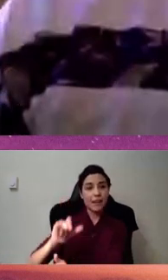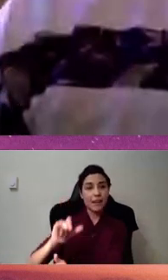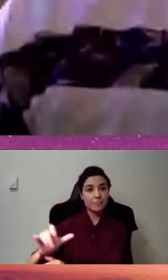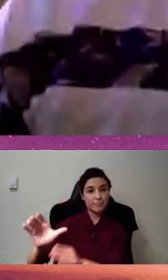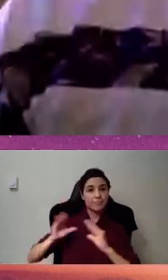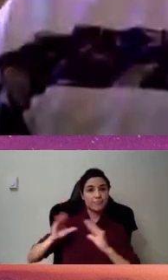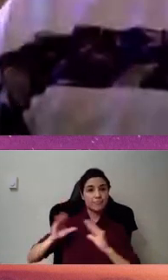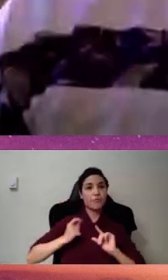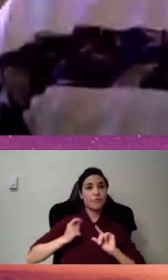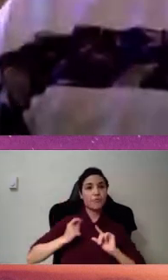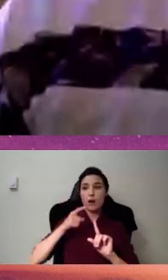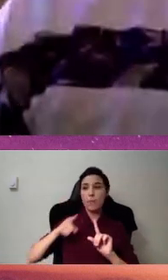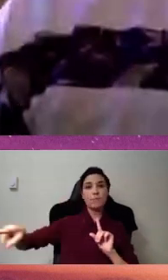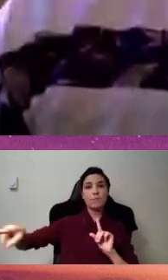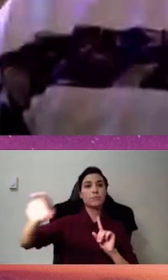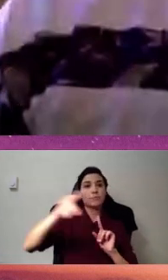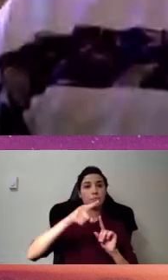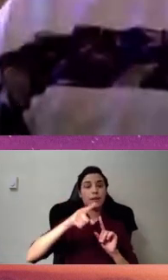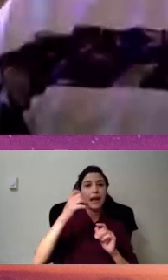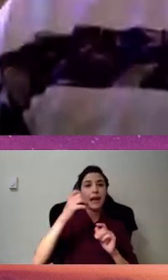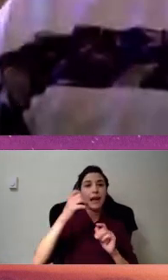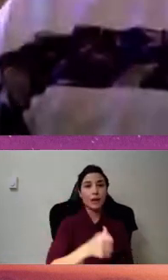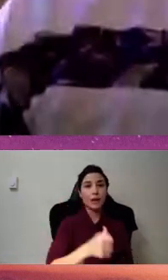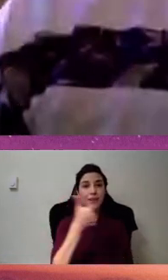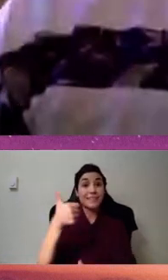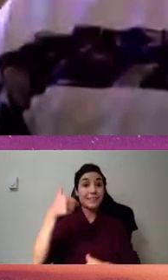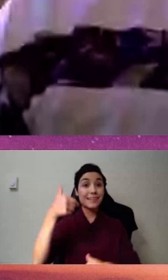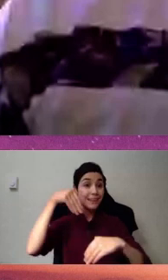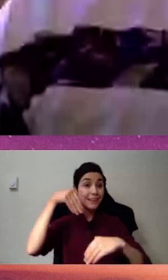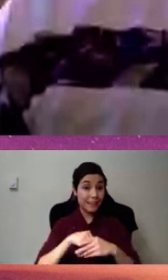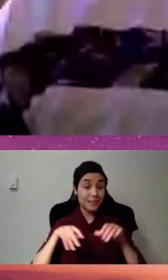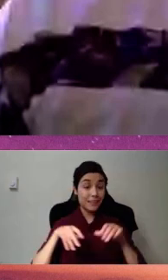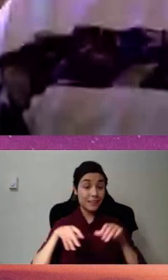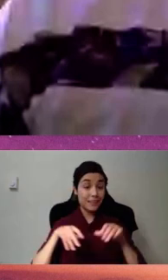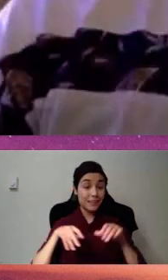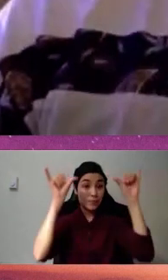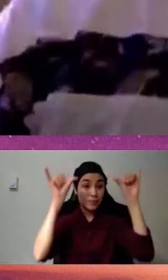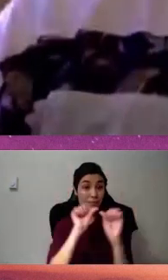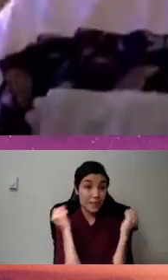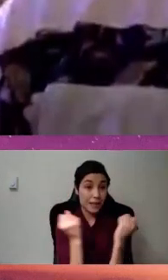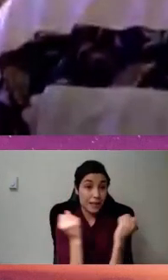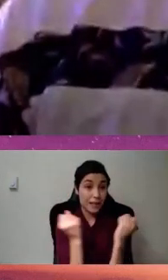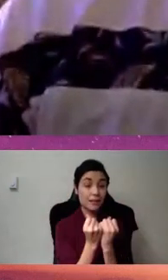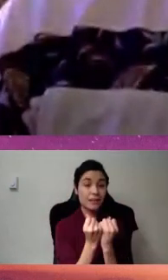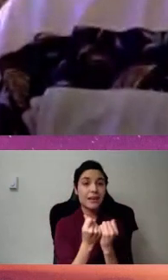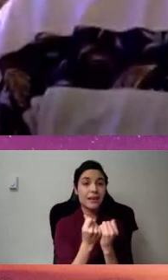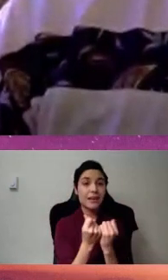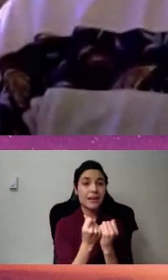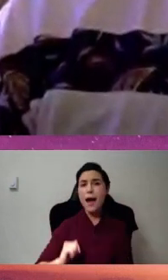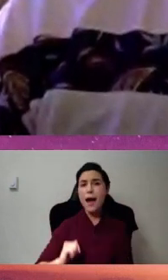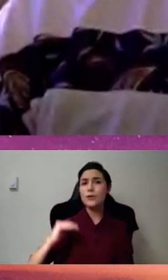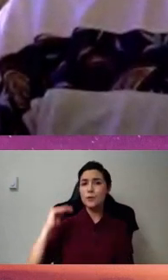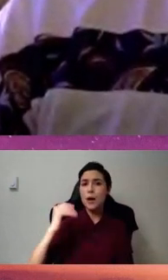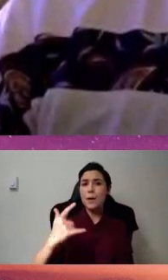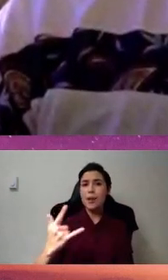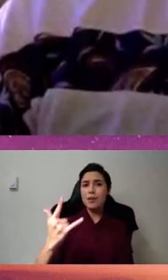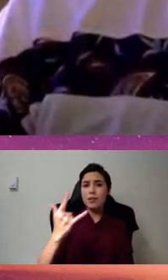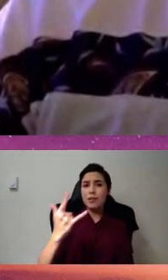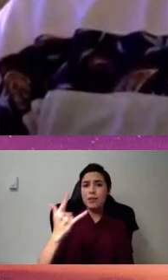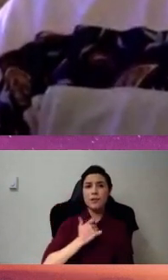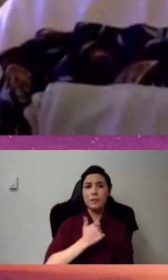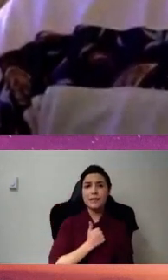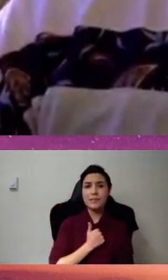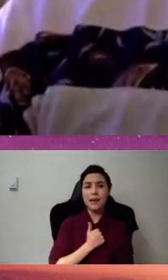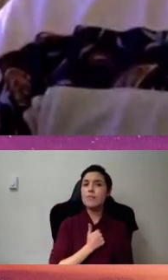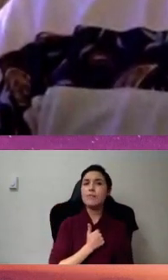in a colonial society. I grew up loving myself very much, loving what I saw in the mirror very